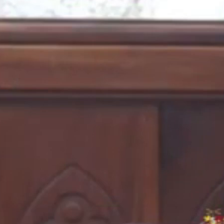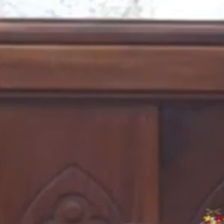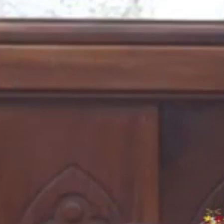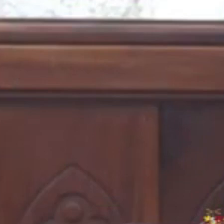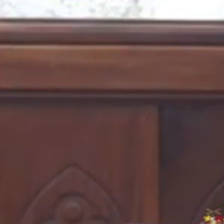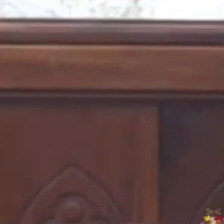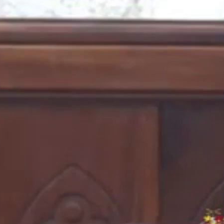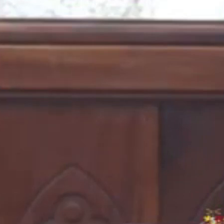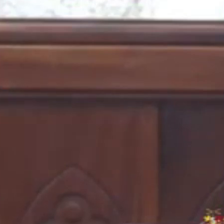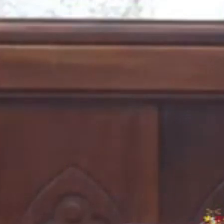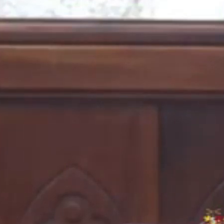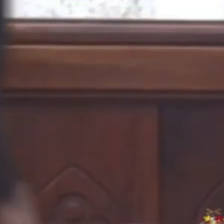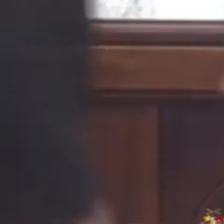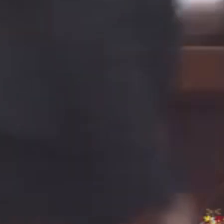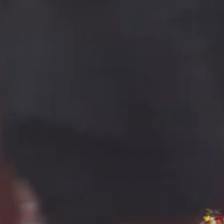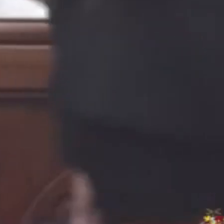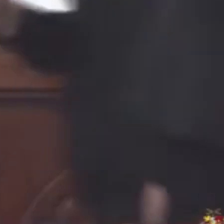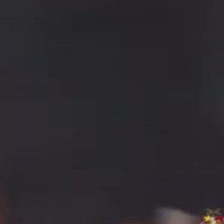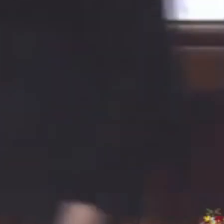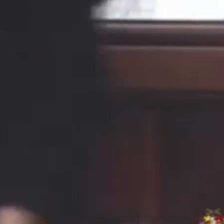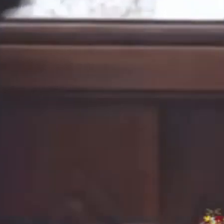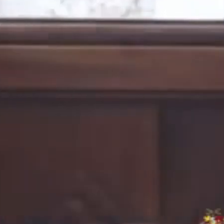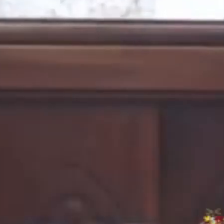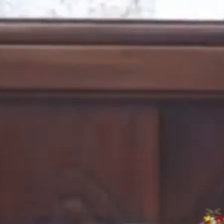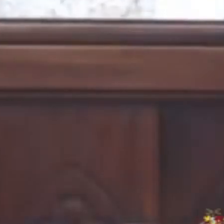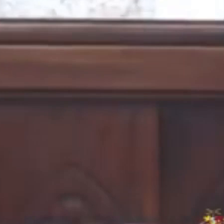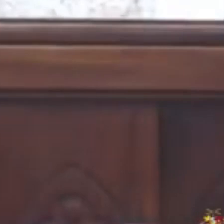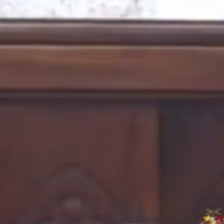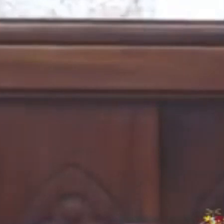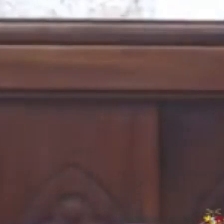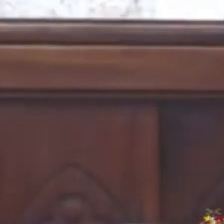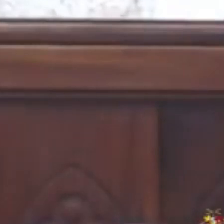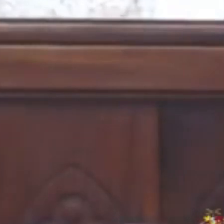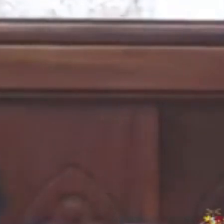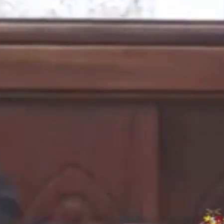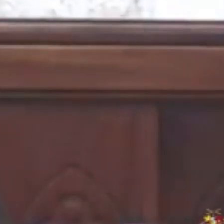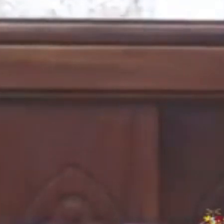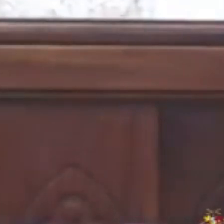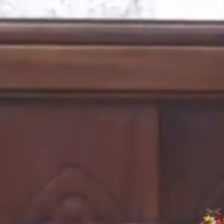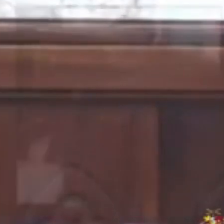They know the truth. I know the truth. Let us keep the truth from our public.